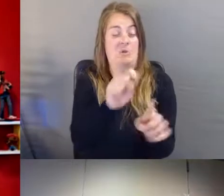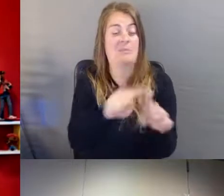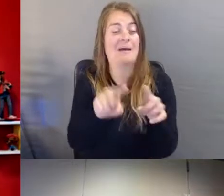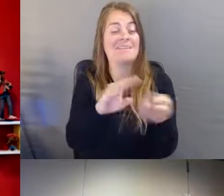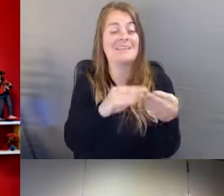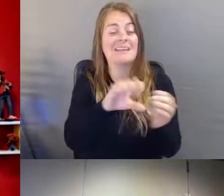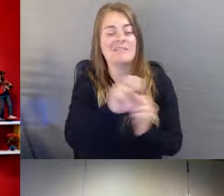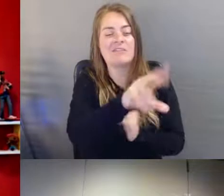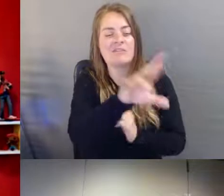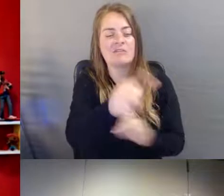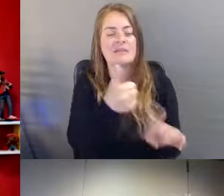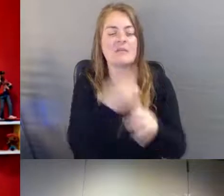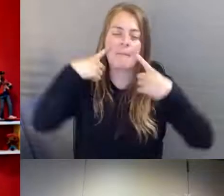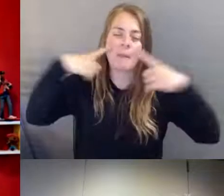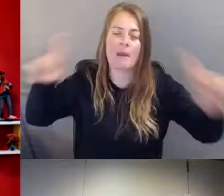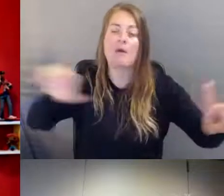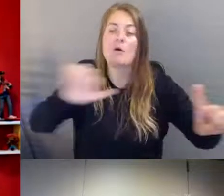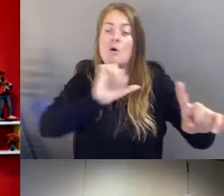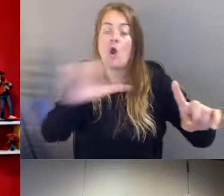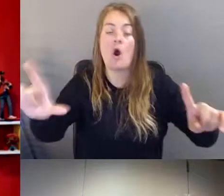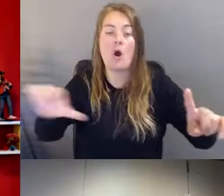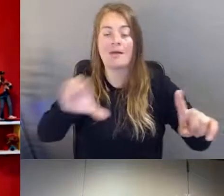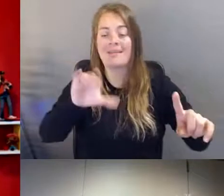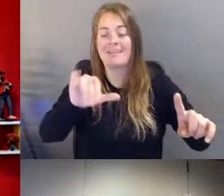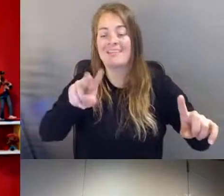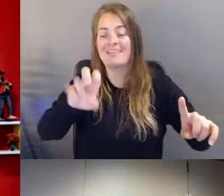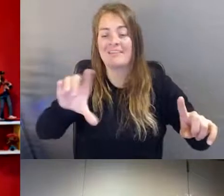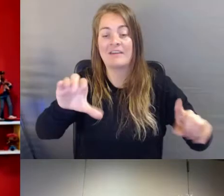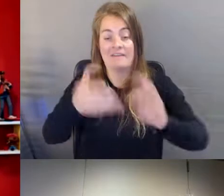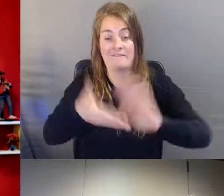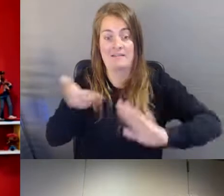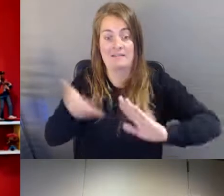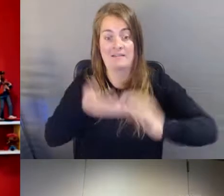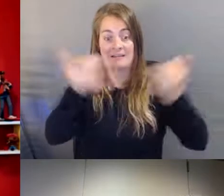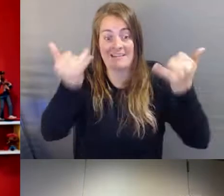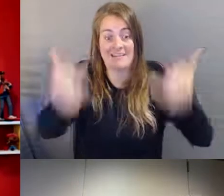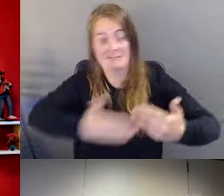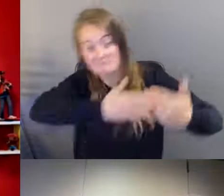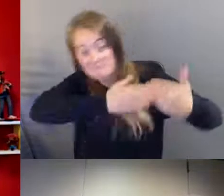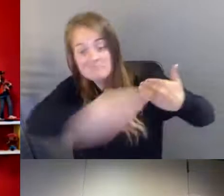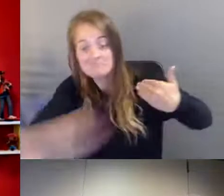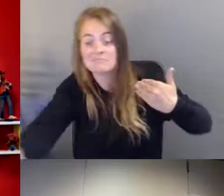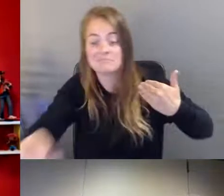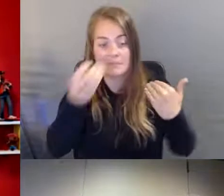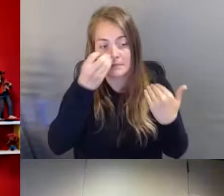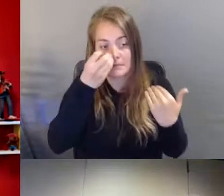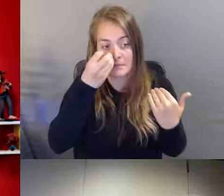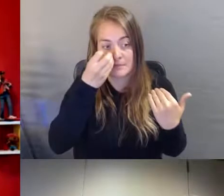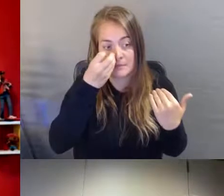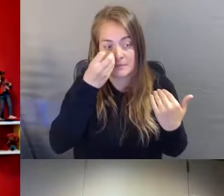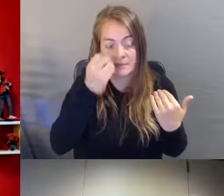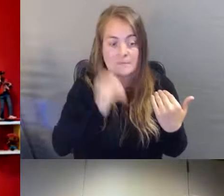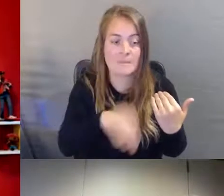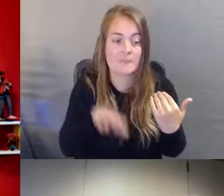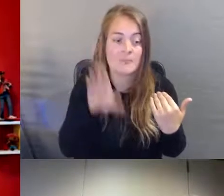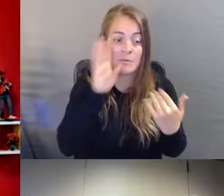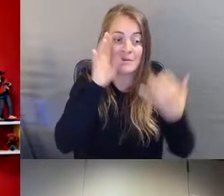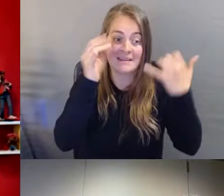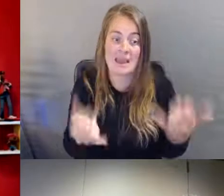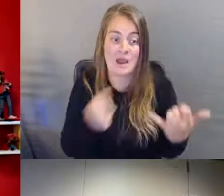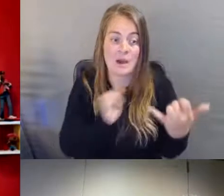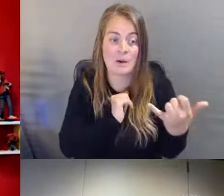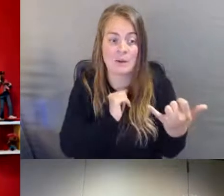made a proclamation that all civic facilities going forward from this day forward in June will now